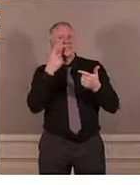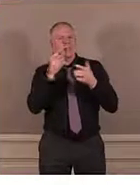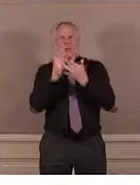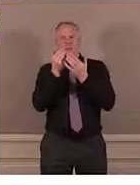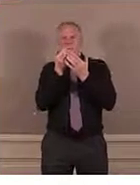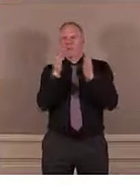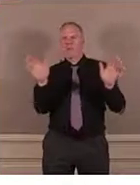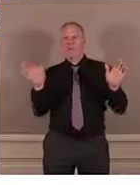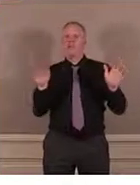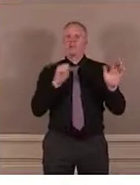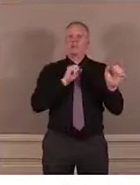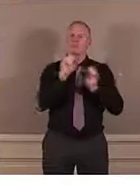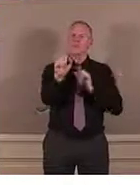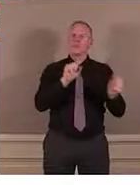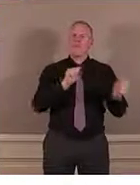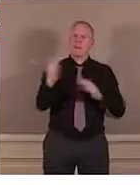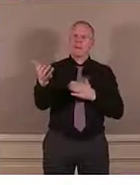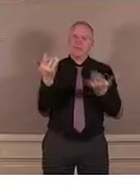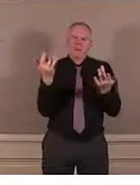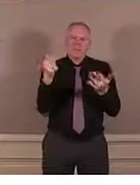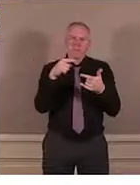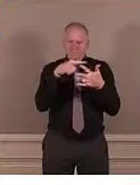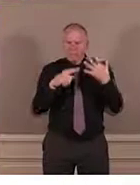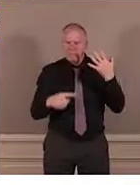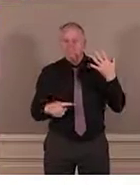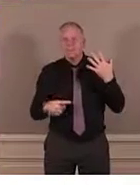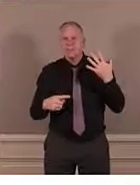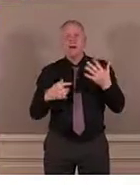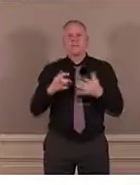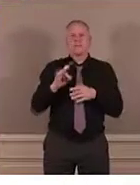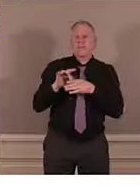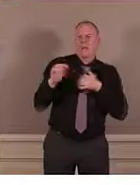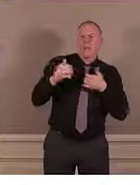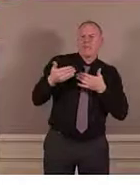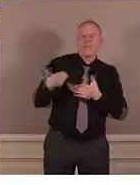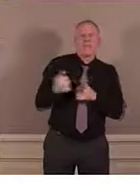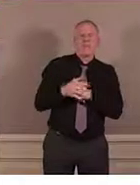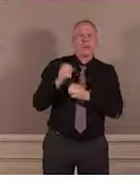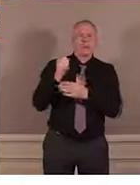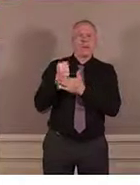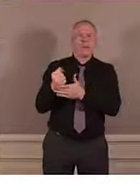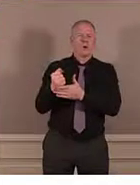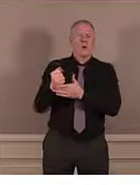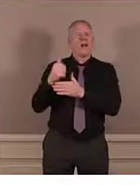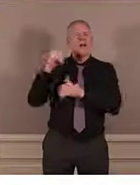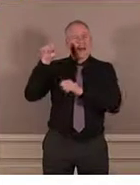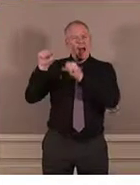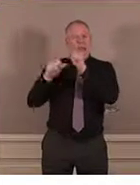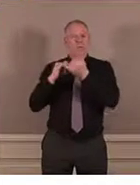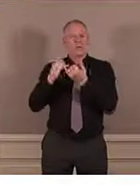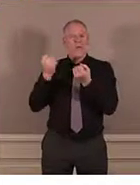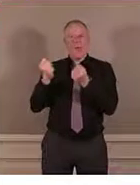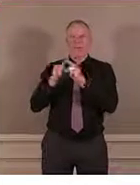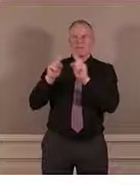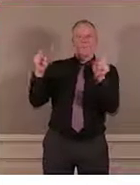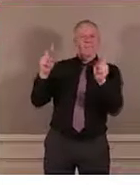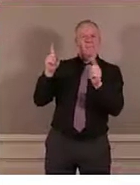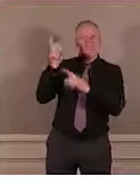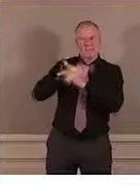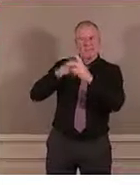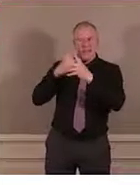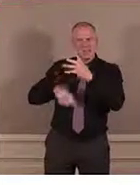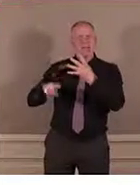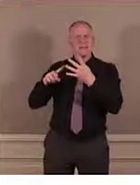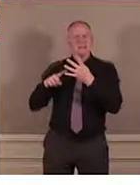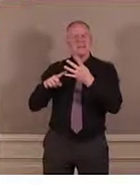range of services made available were and what type of provision is offered to support adults with a variety of disabilities, both in terms of